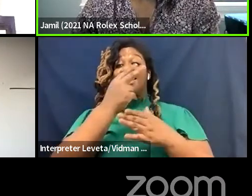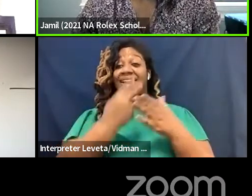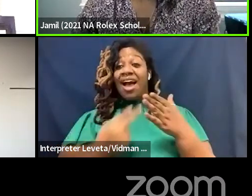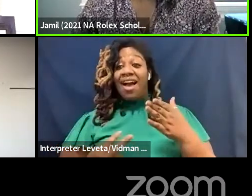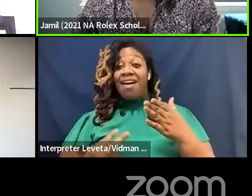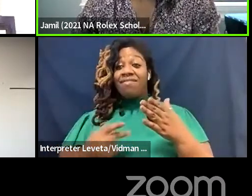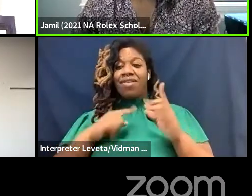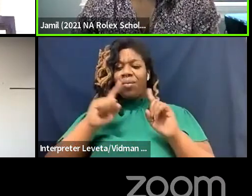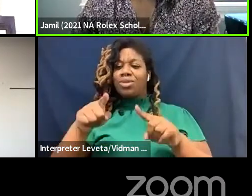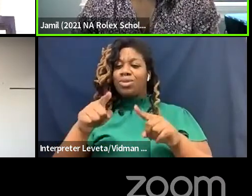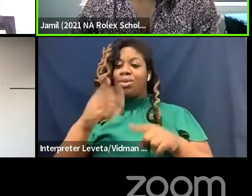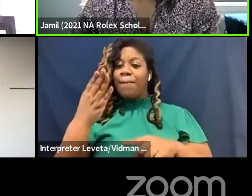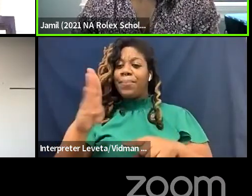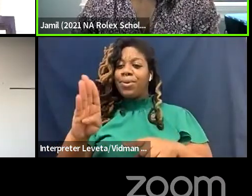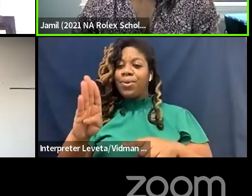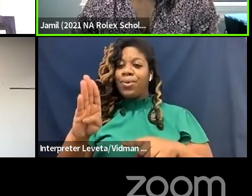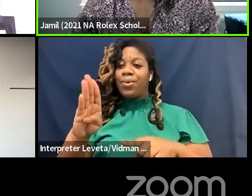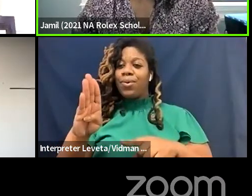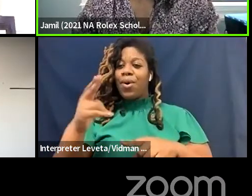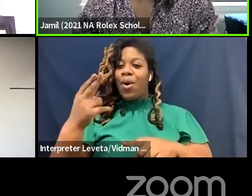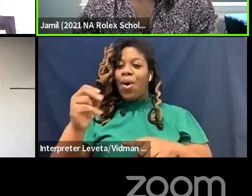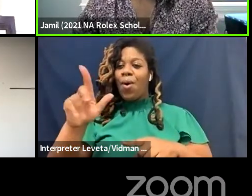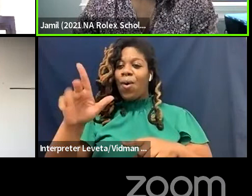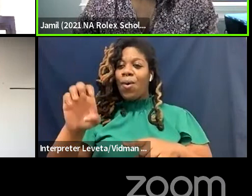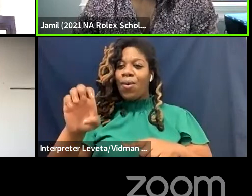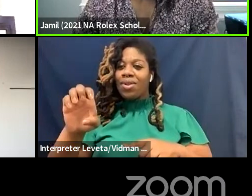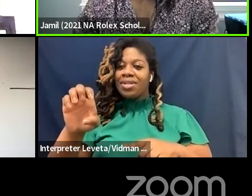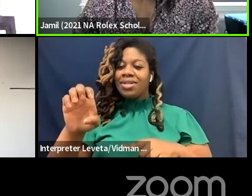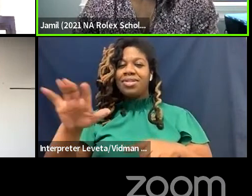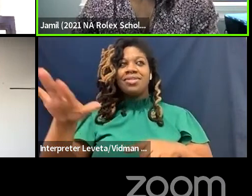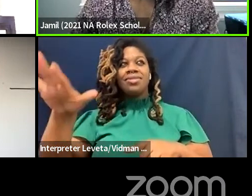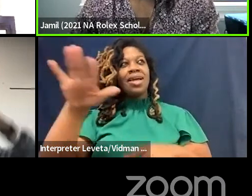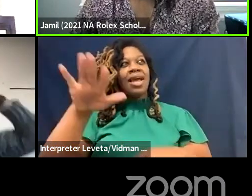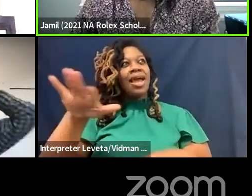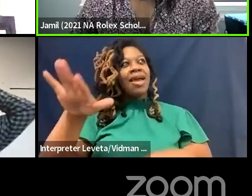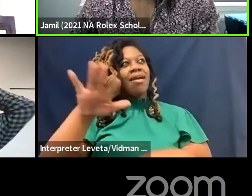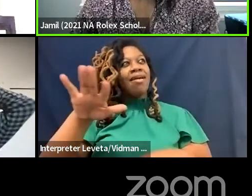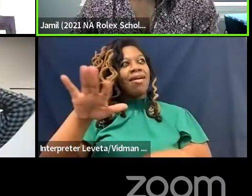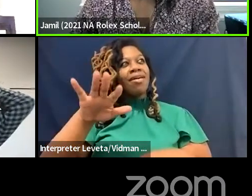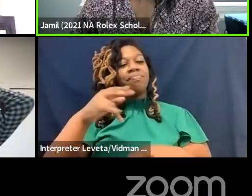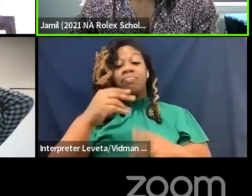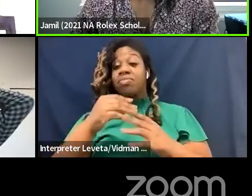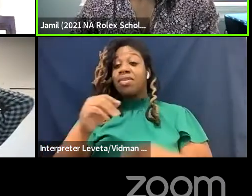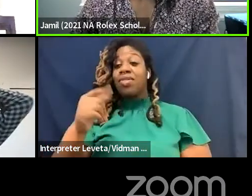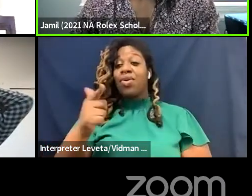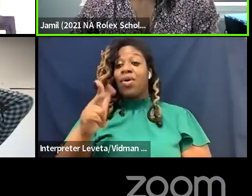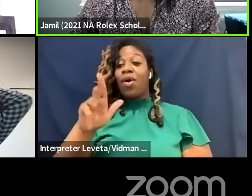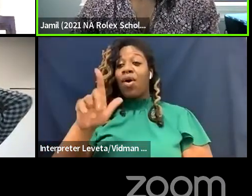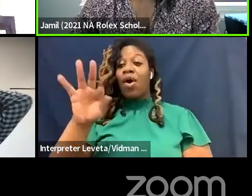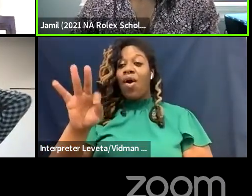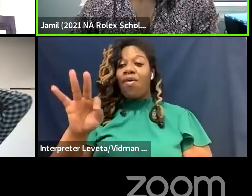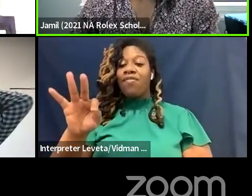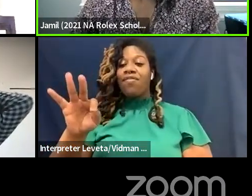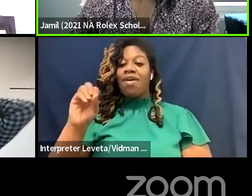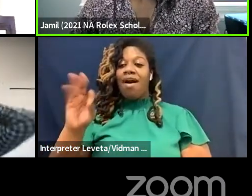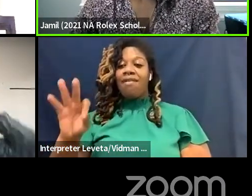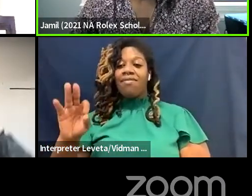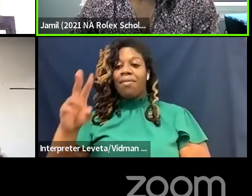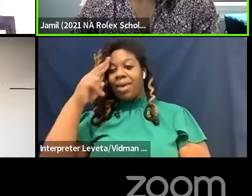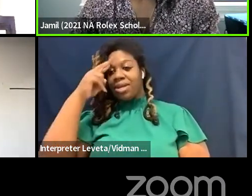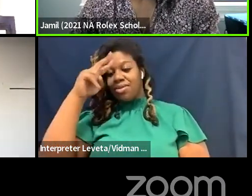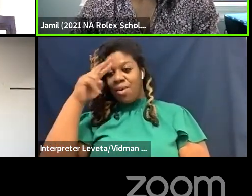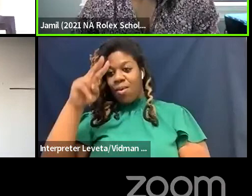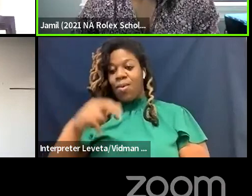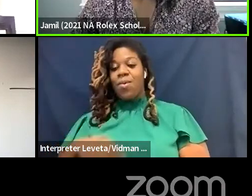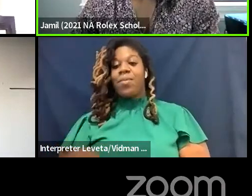out in the Gulf of Mexico. And it was